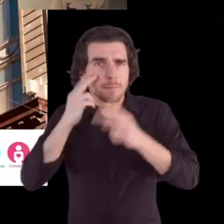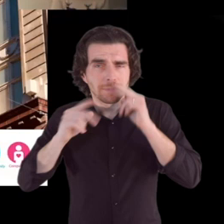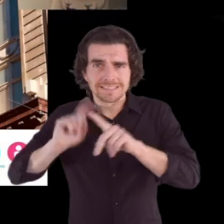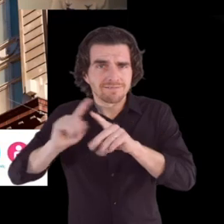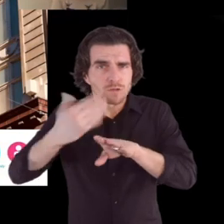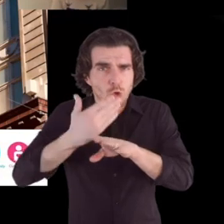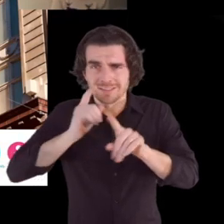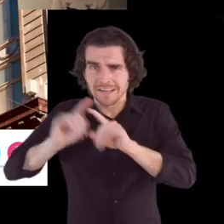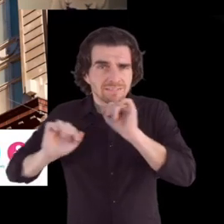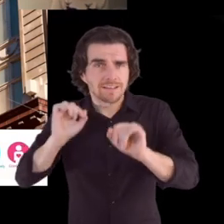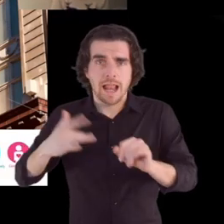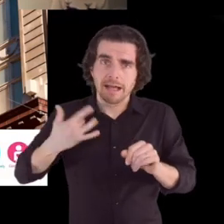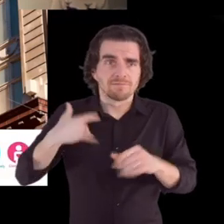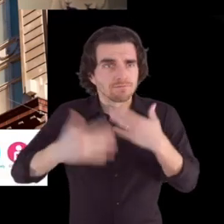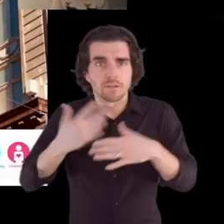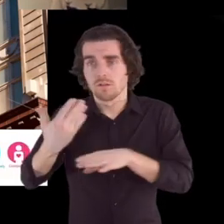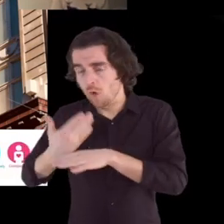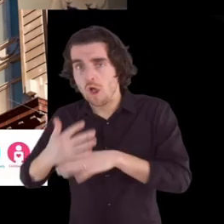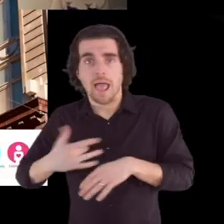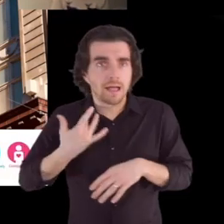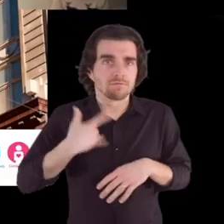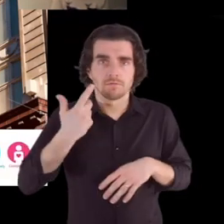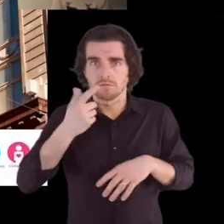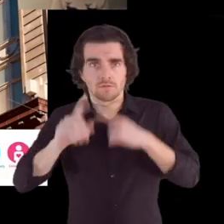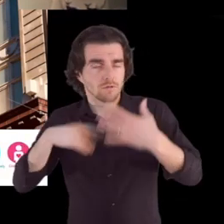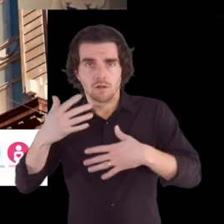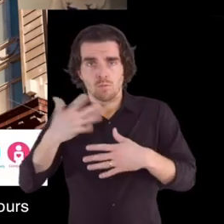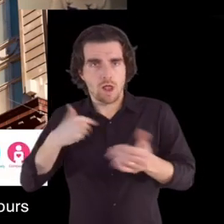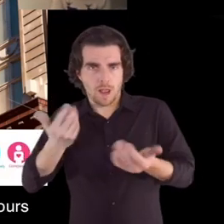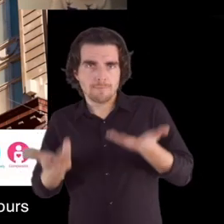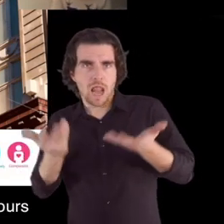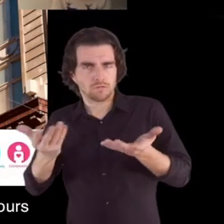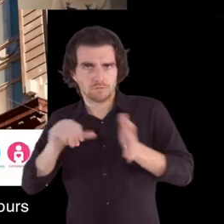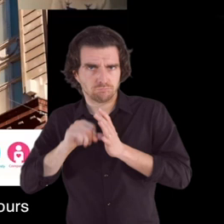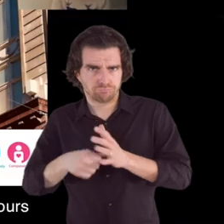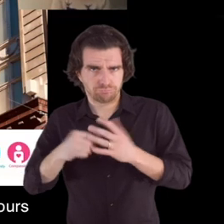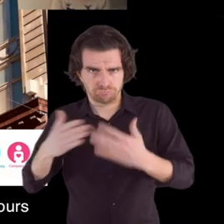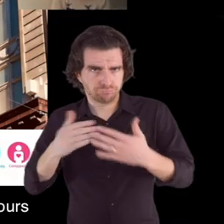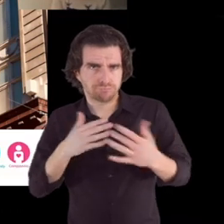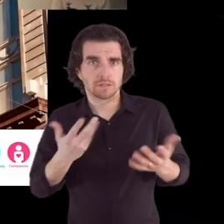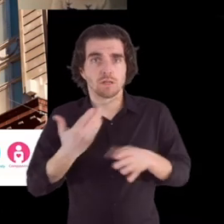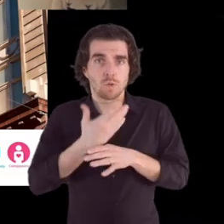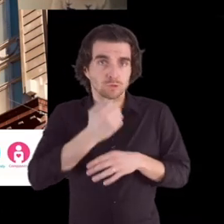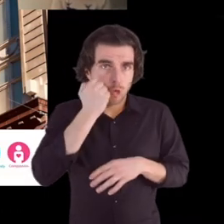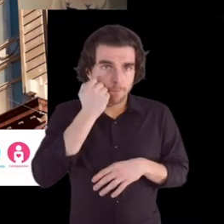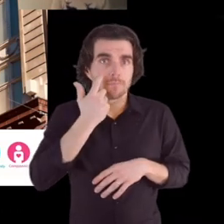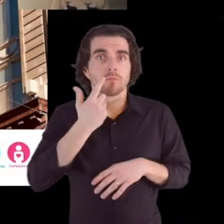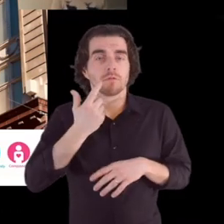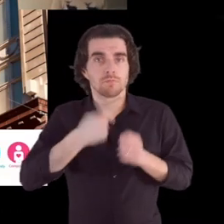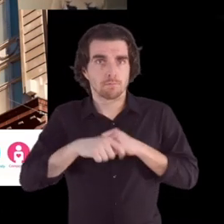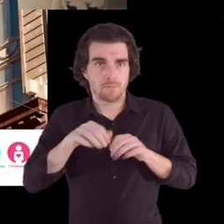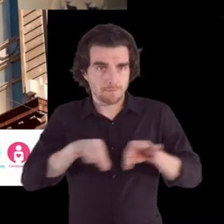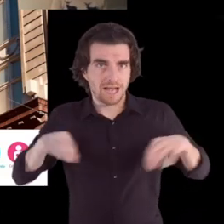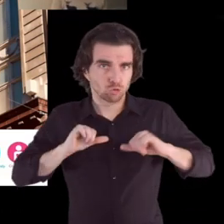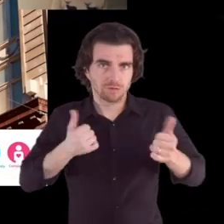different people. The work-life balance was much more difficult to have. People were definitely working more hours, working from home, less